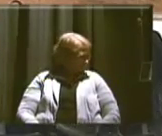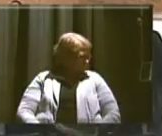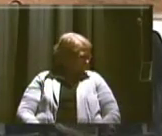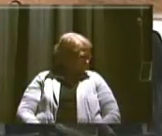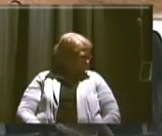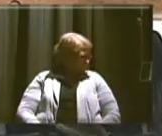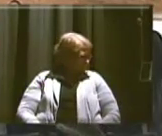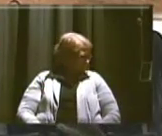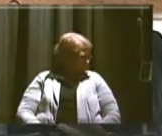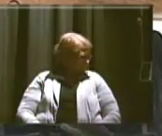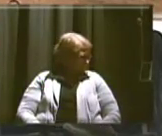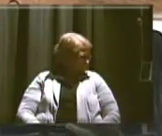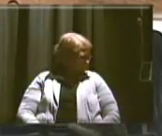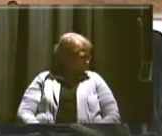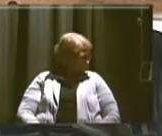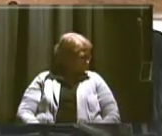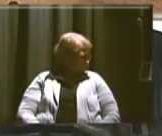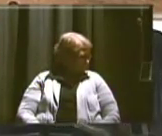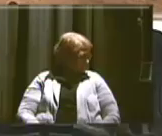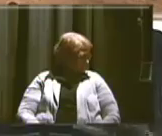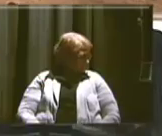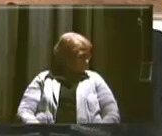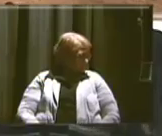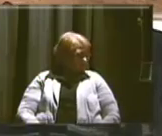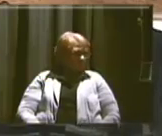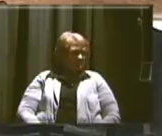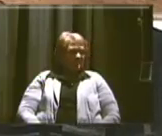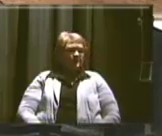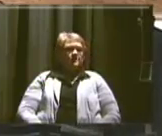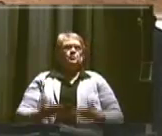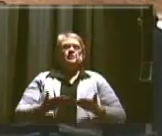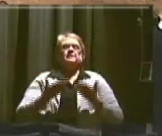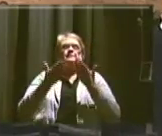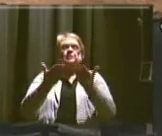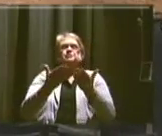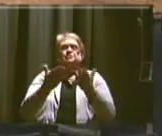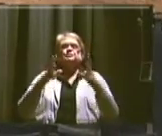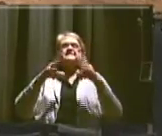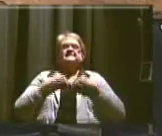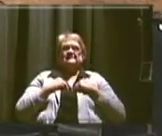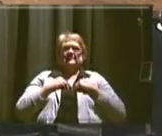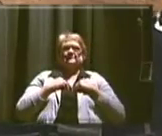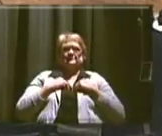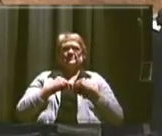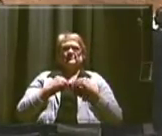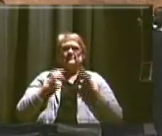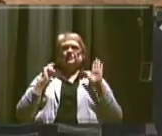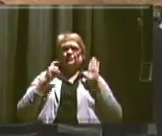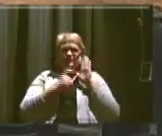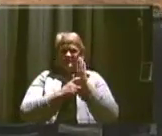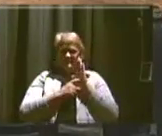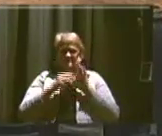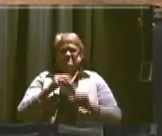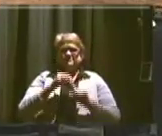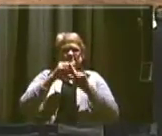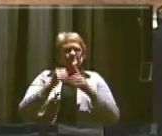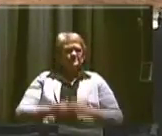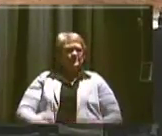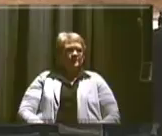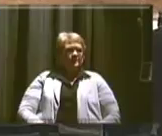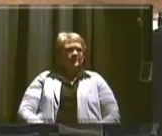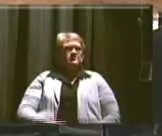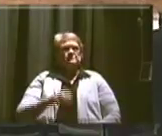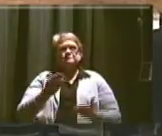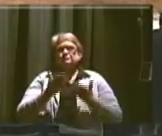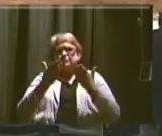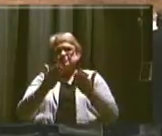We do. I neglected to ask for a motion to receive the recognitions. Mr. Brady moves. Vice Chair Porter seconds.